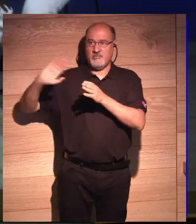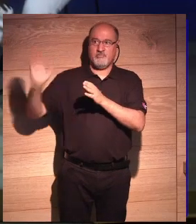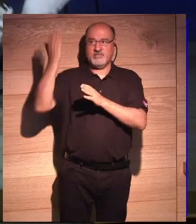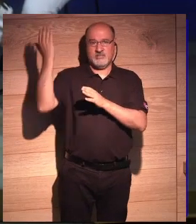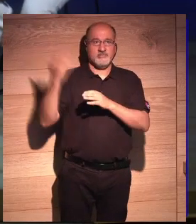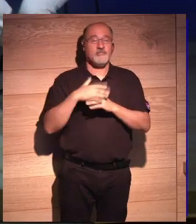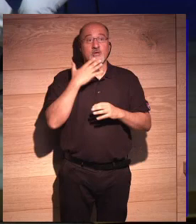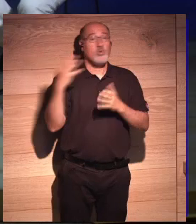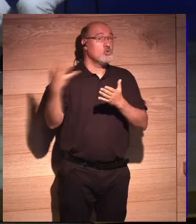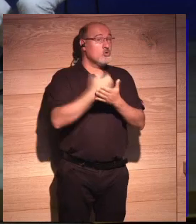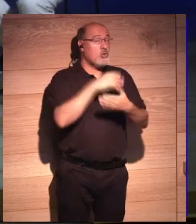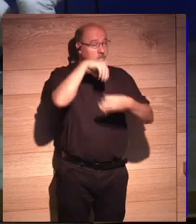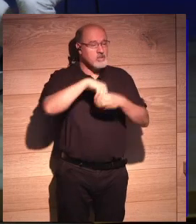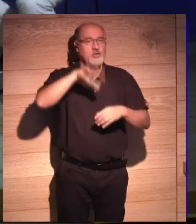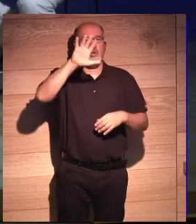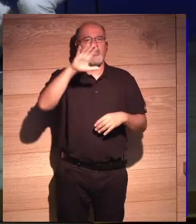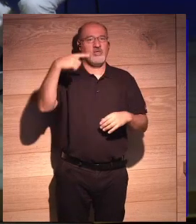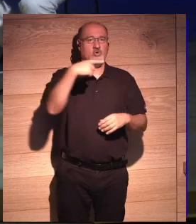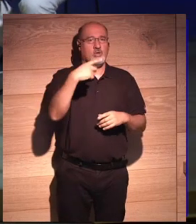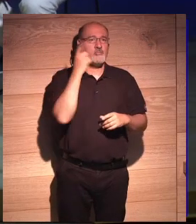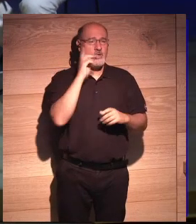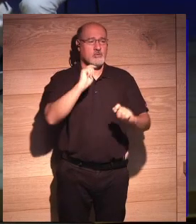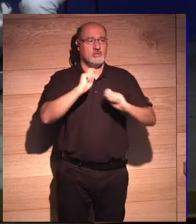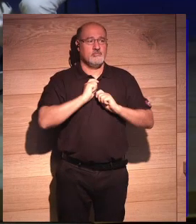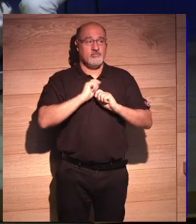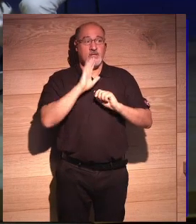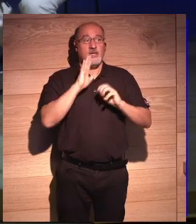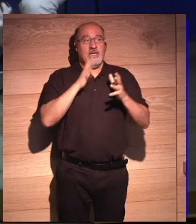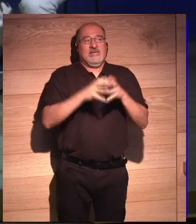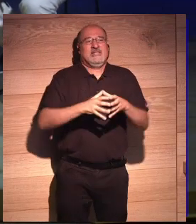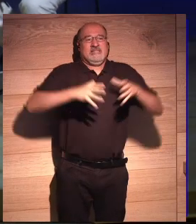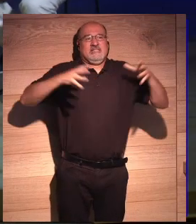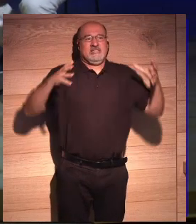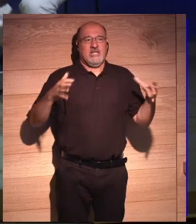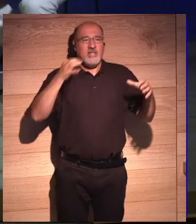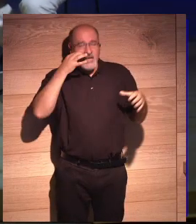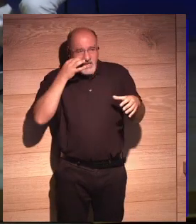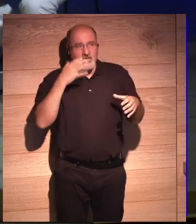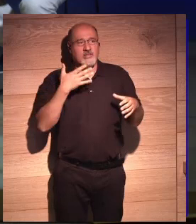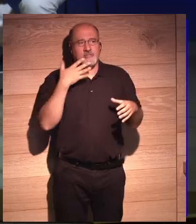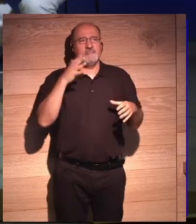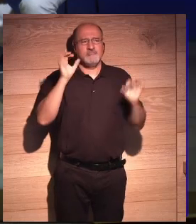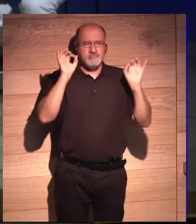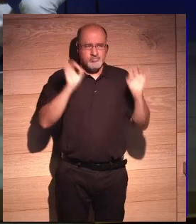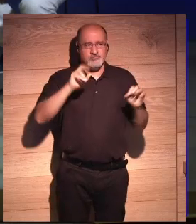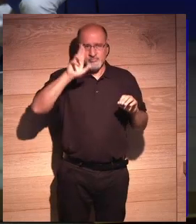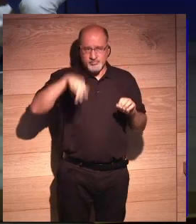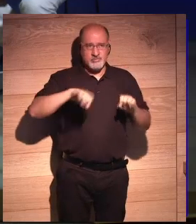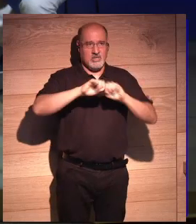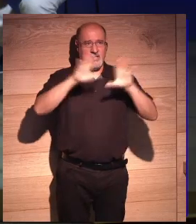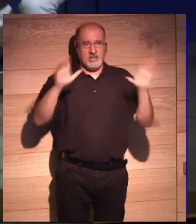5G will give us, I guess. And extended reality is one of the clear use cases of